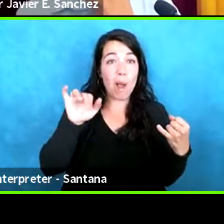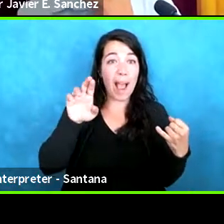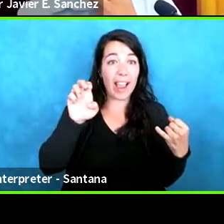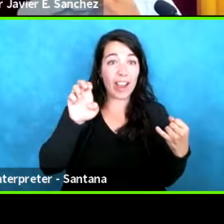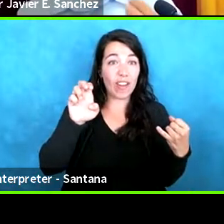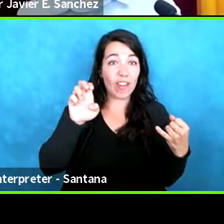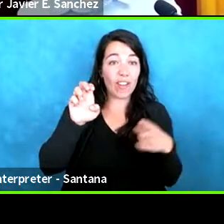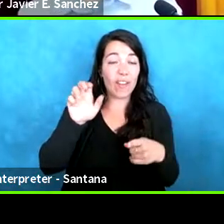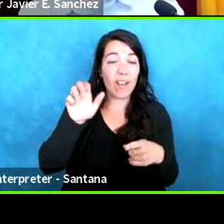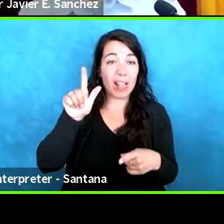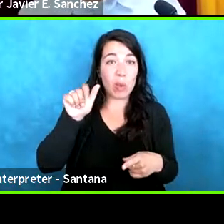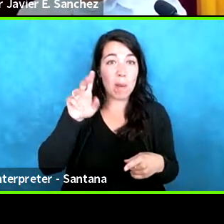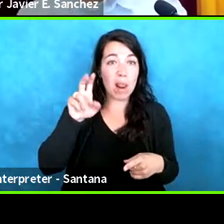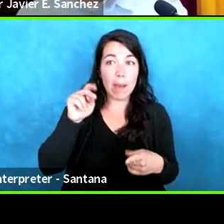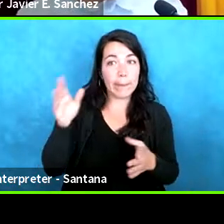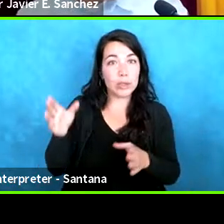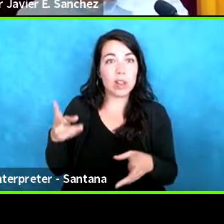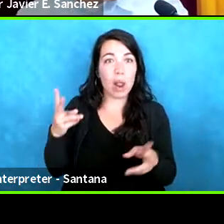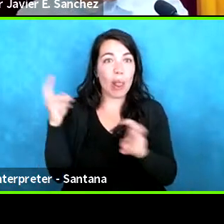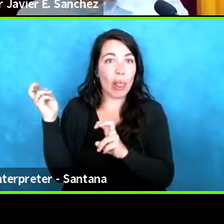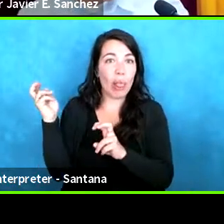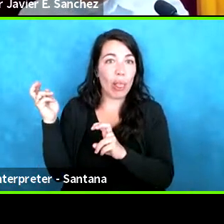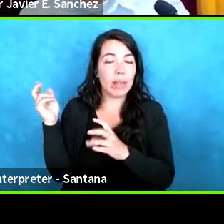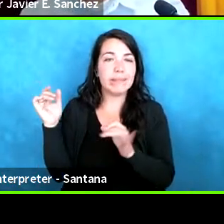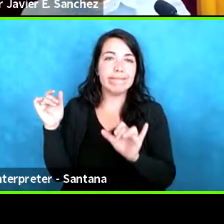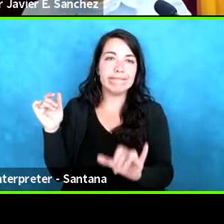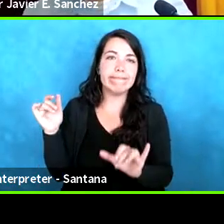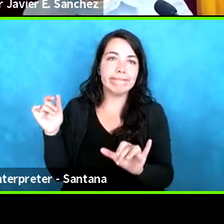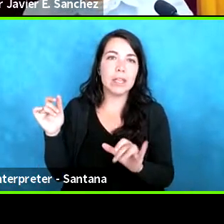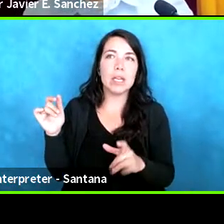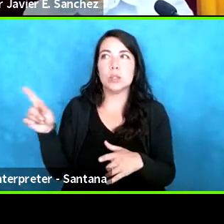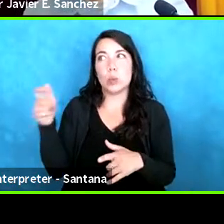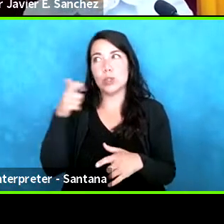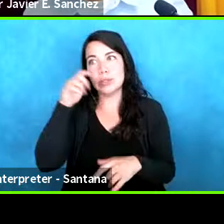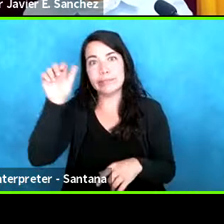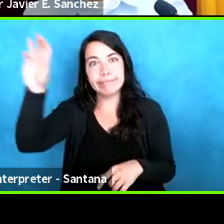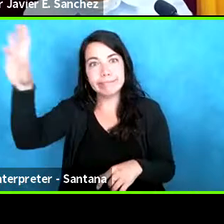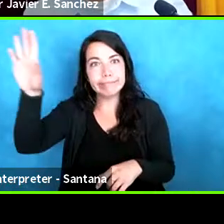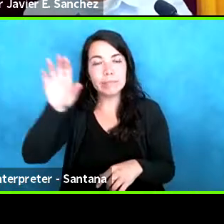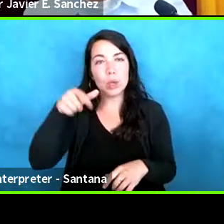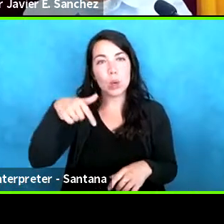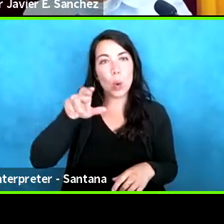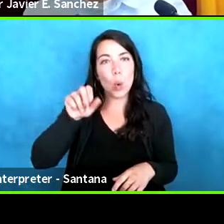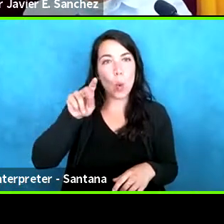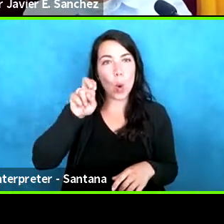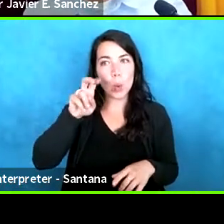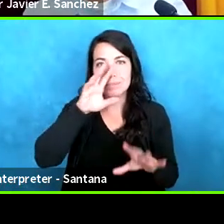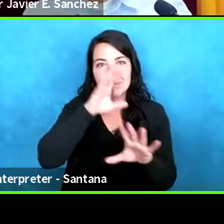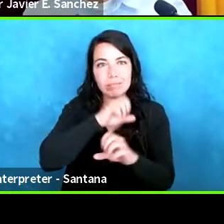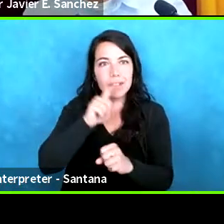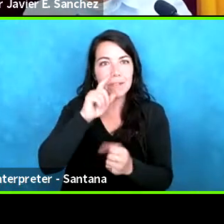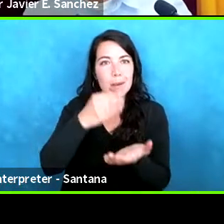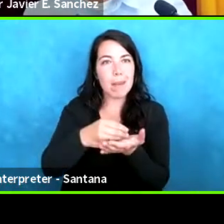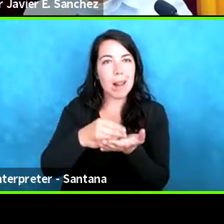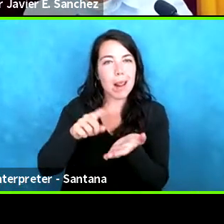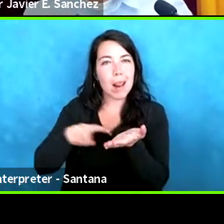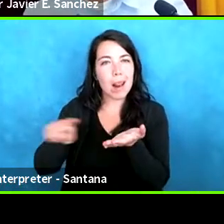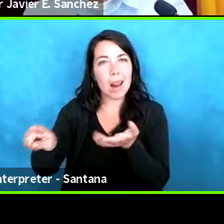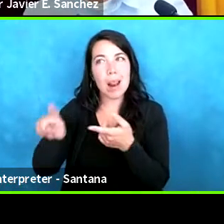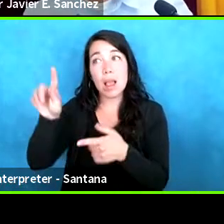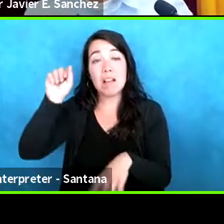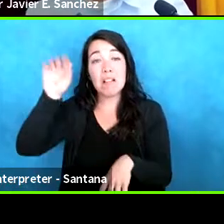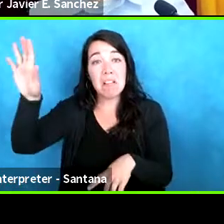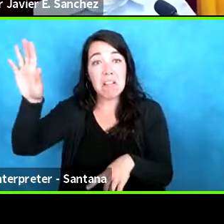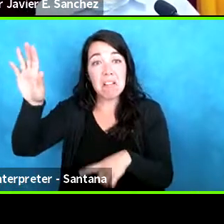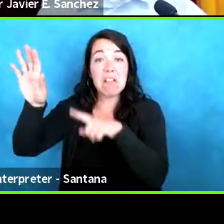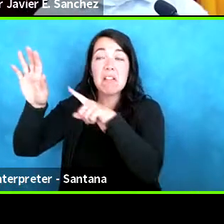Bixby Electric to provide us an updated quote. They did provide us a quote at the beginning of the year, but quotes usually last about 6 months. So we've